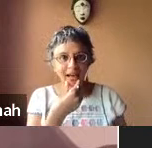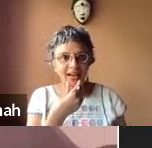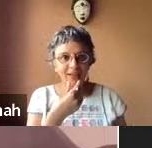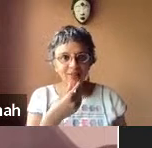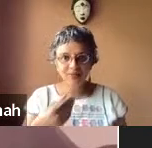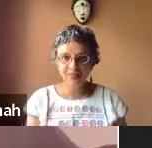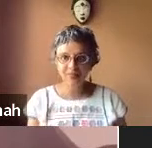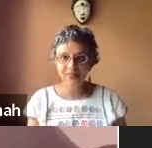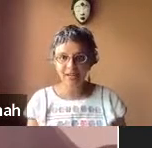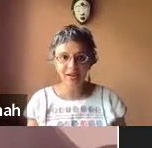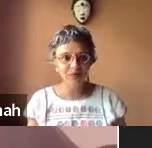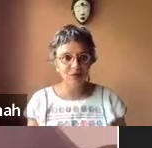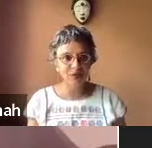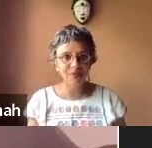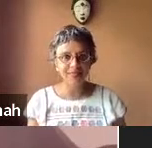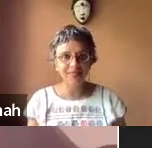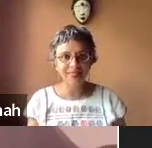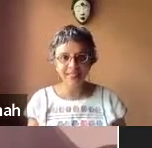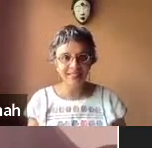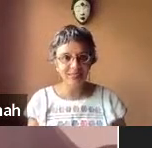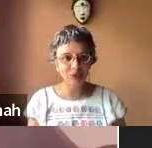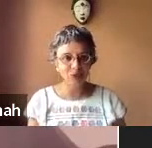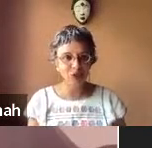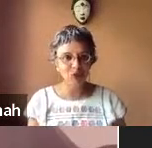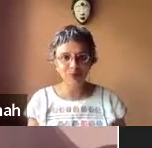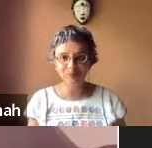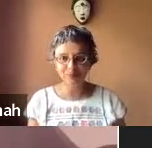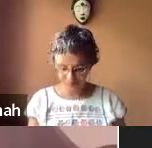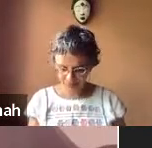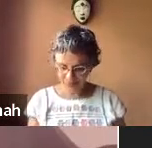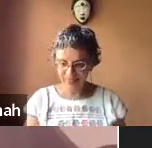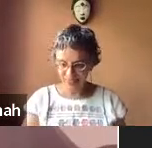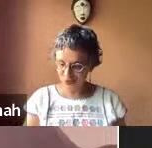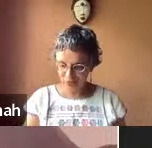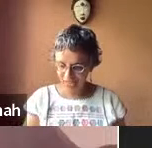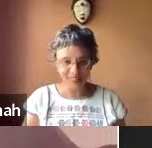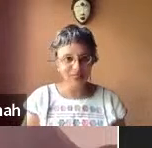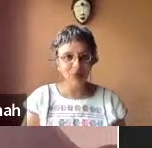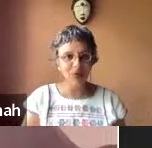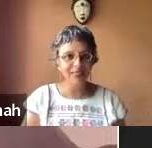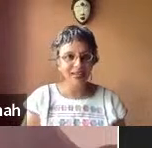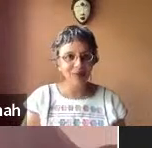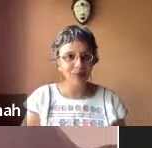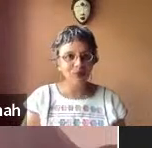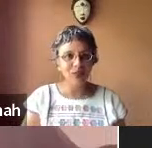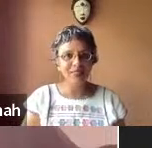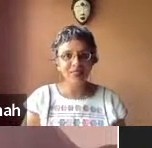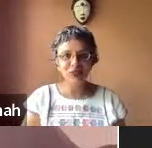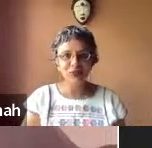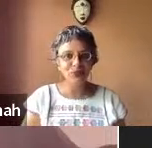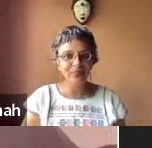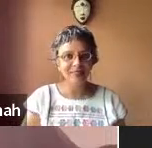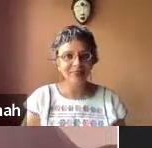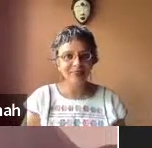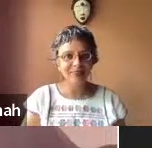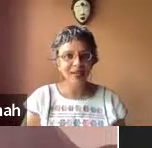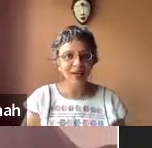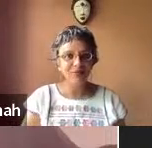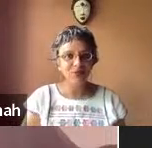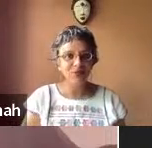Here we have the cover of the study, which you will get your hands on, I hope, very